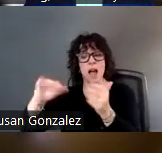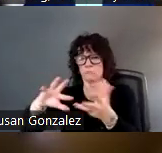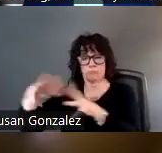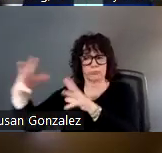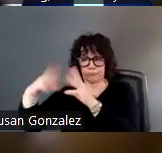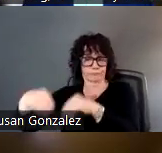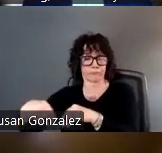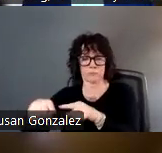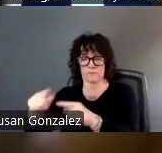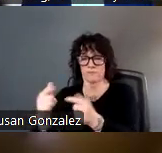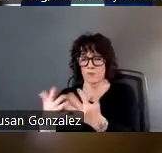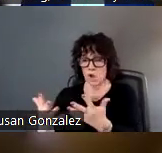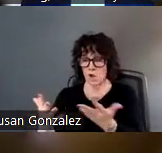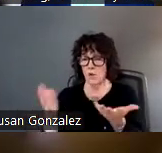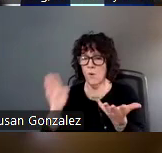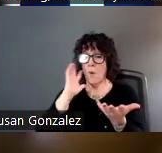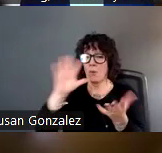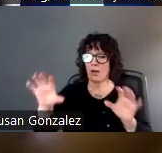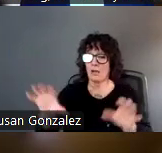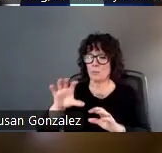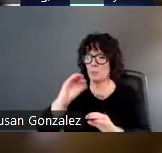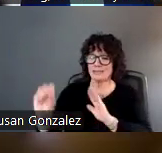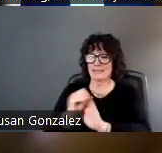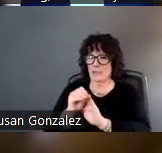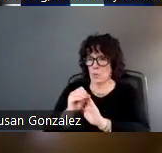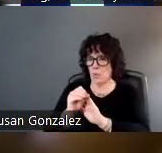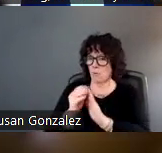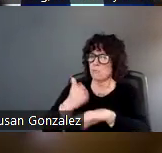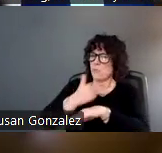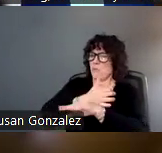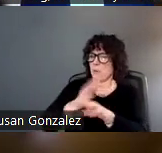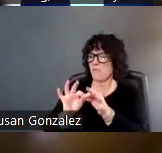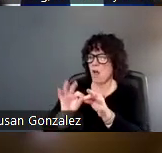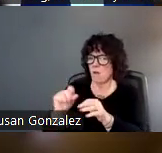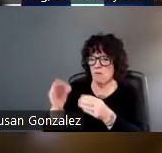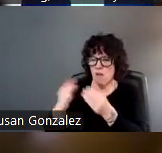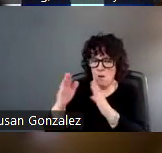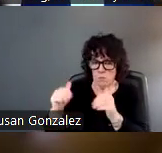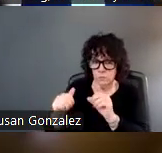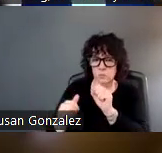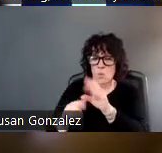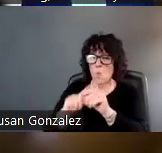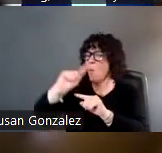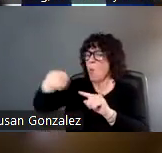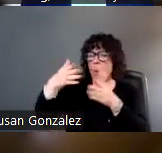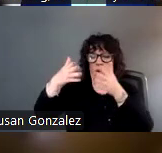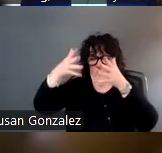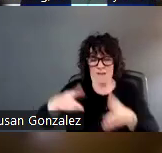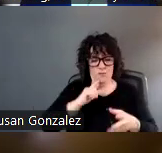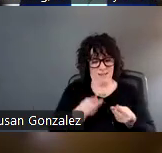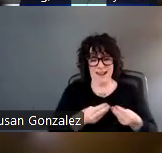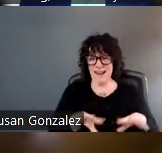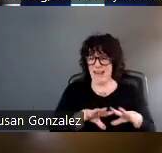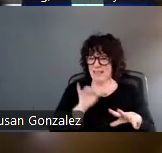$500,000. Now that land could be damaged. It could experience a decline in value. One, because of the contaminants on the